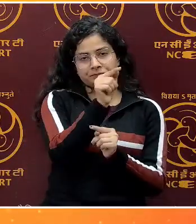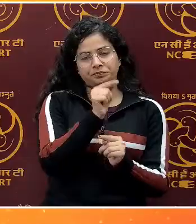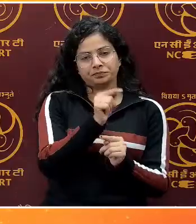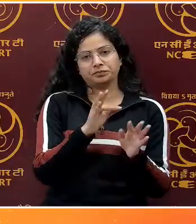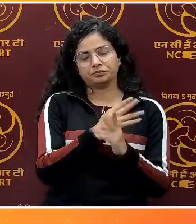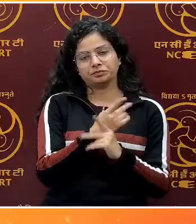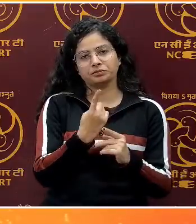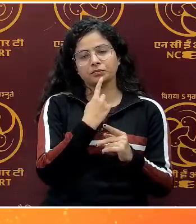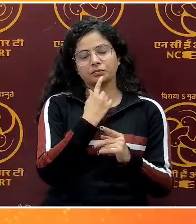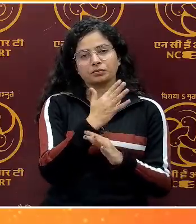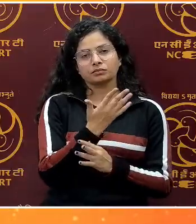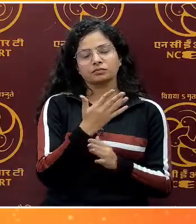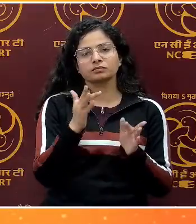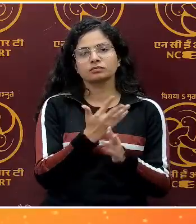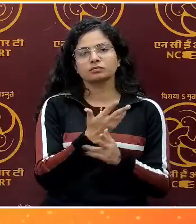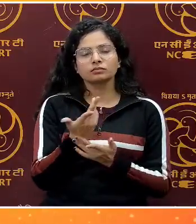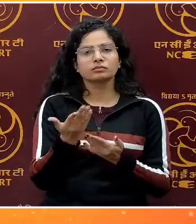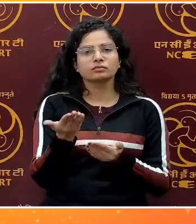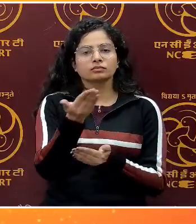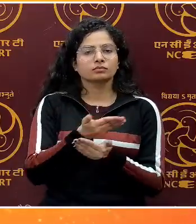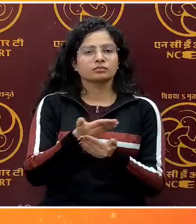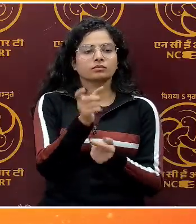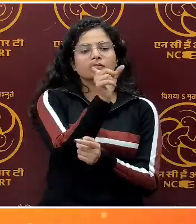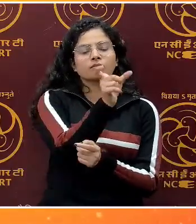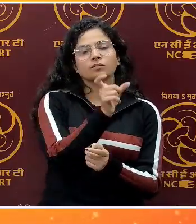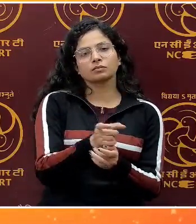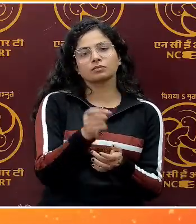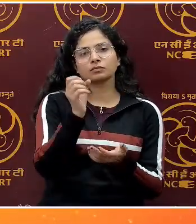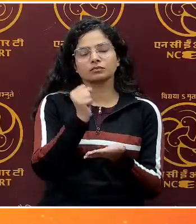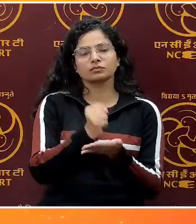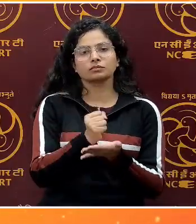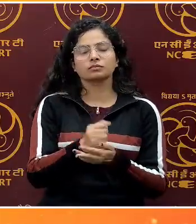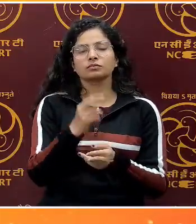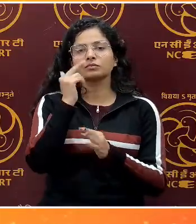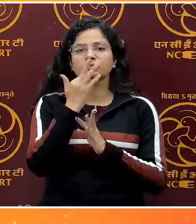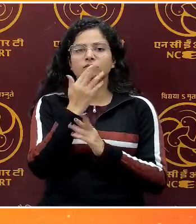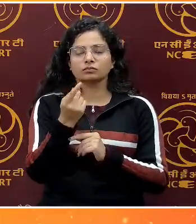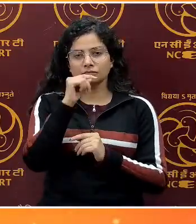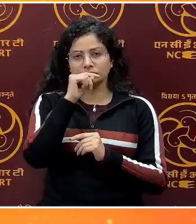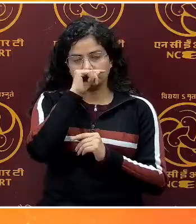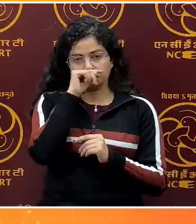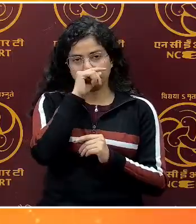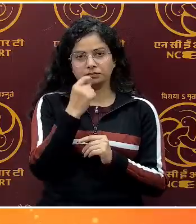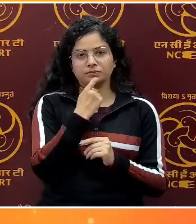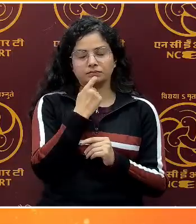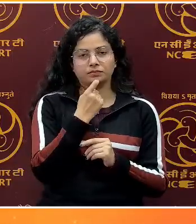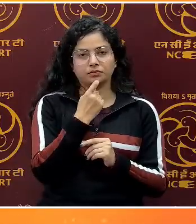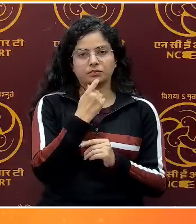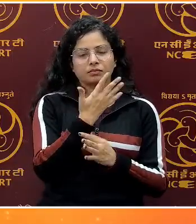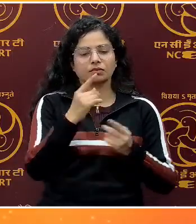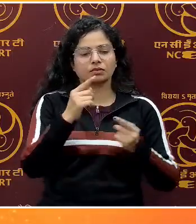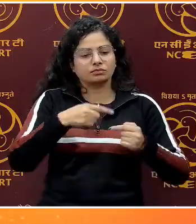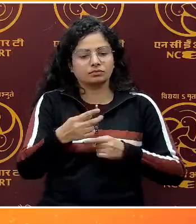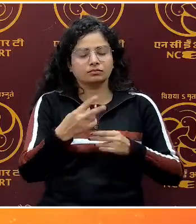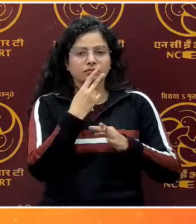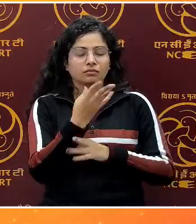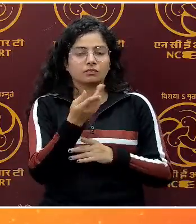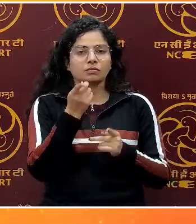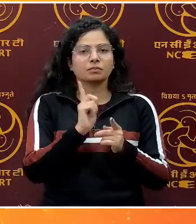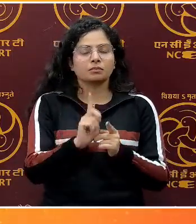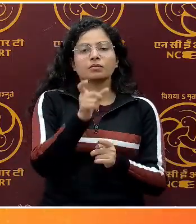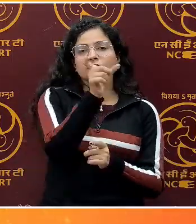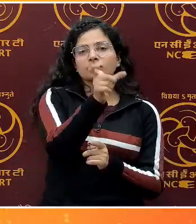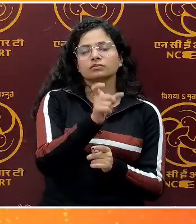plane mirror. We need to be aware about the terms, because we look in the mirror every day, but the terms are